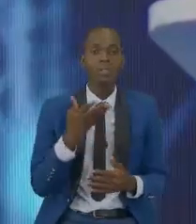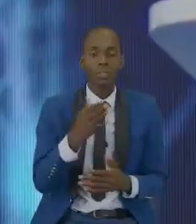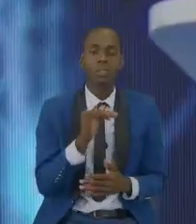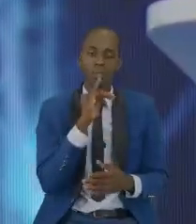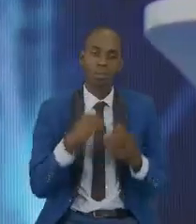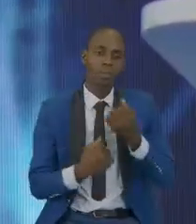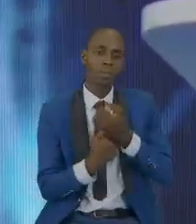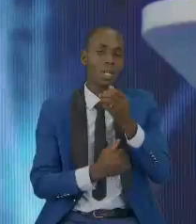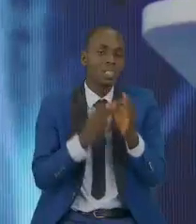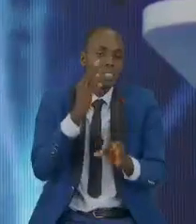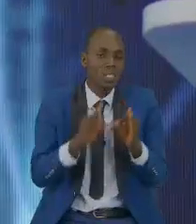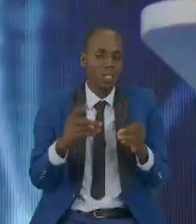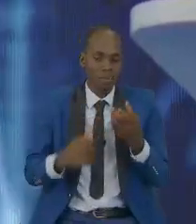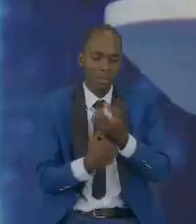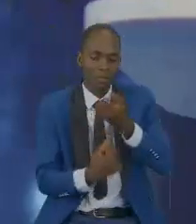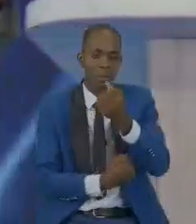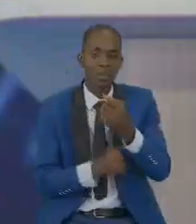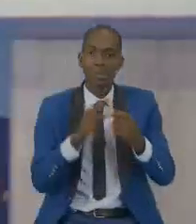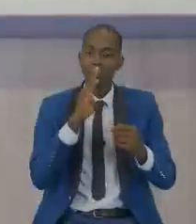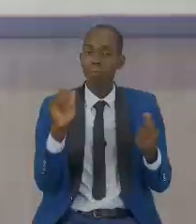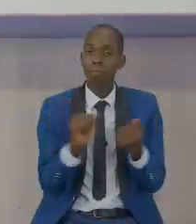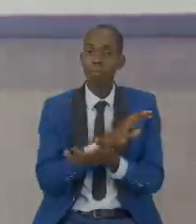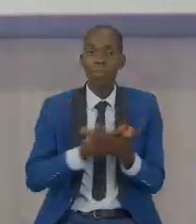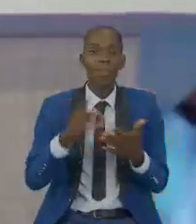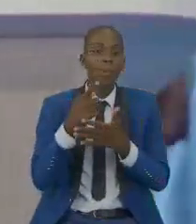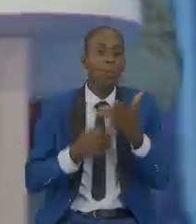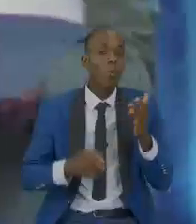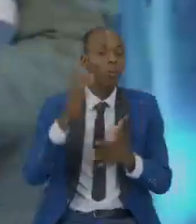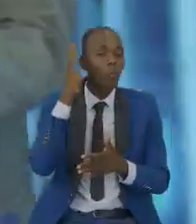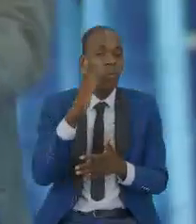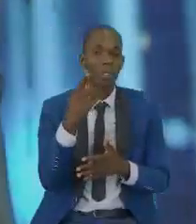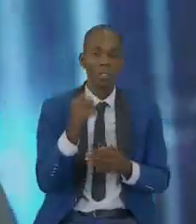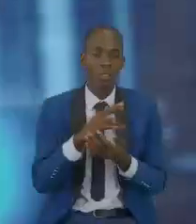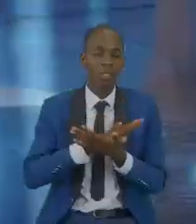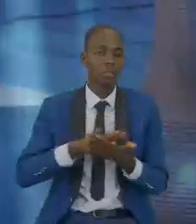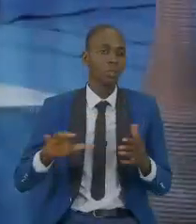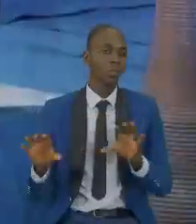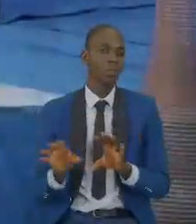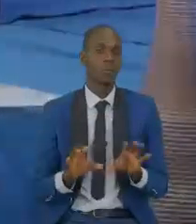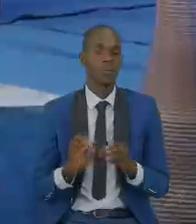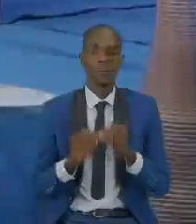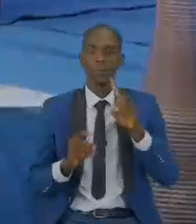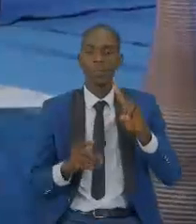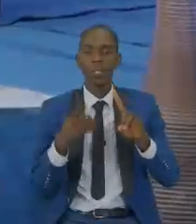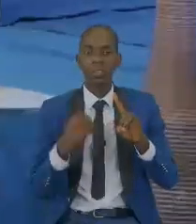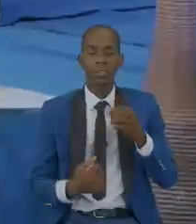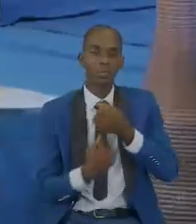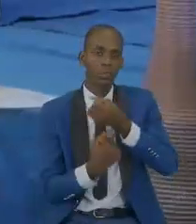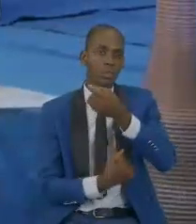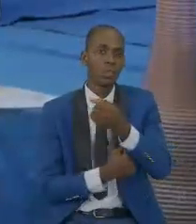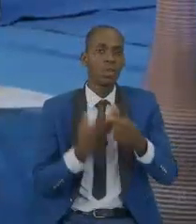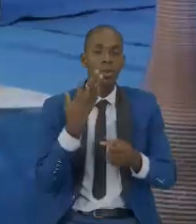destroyed, what will the righteous do? Number one, the foundation of supernatural